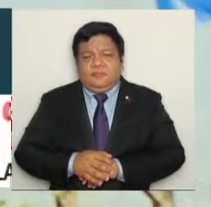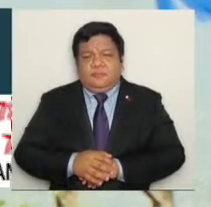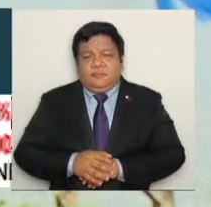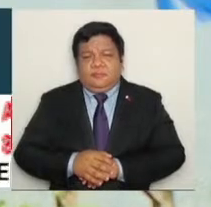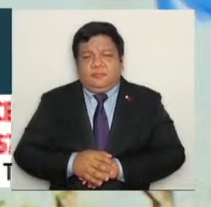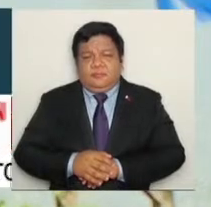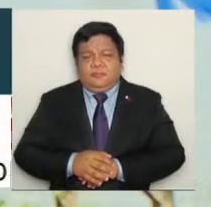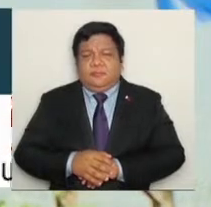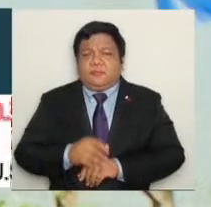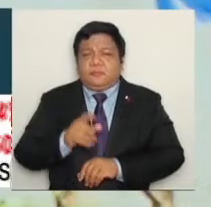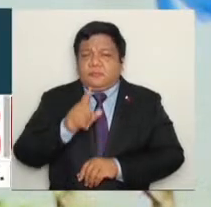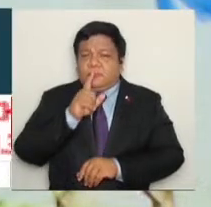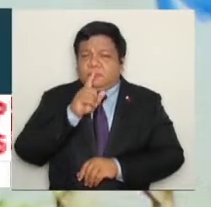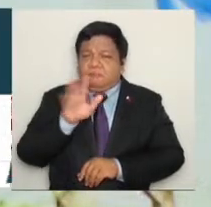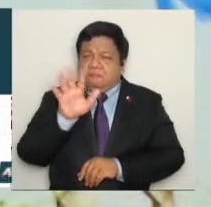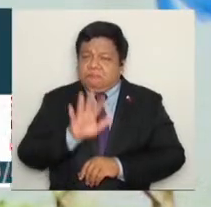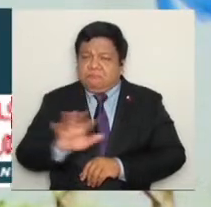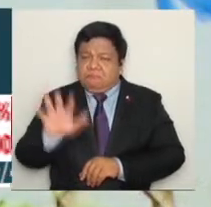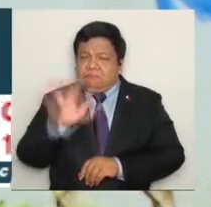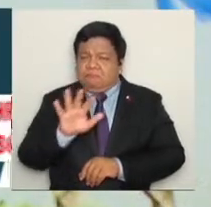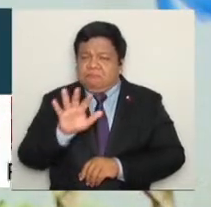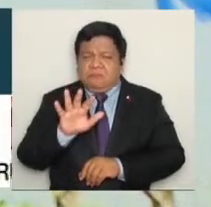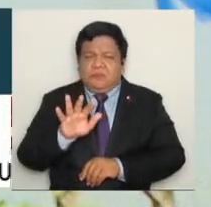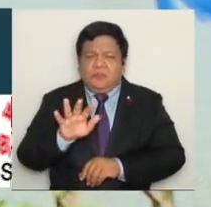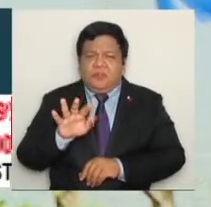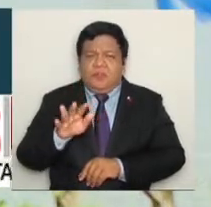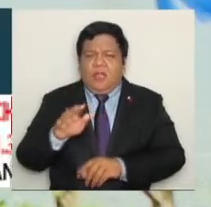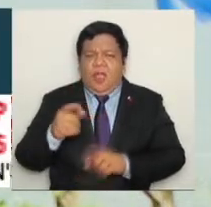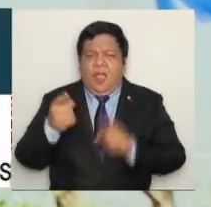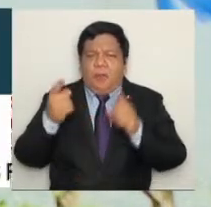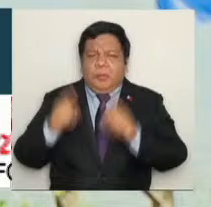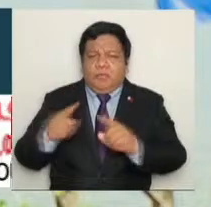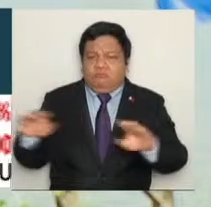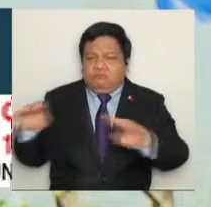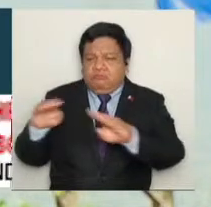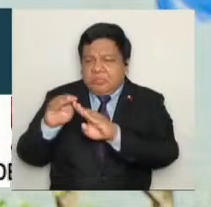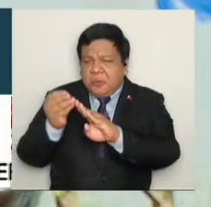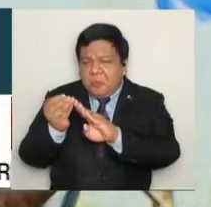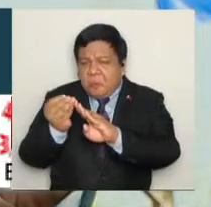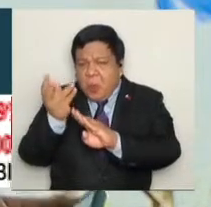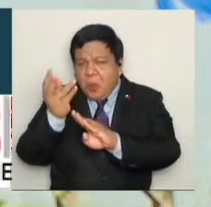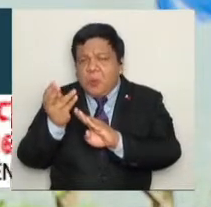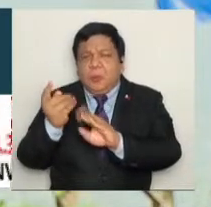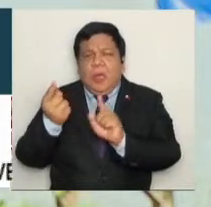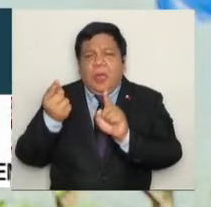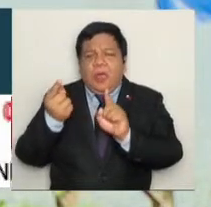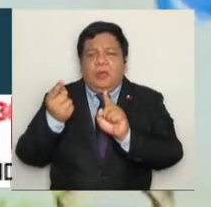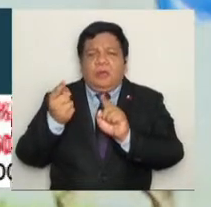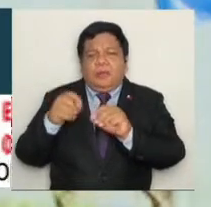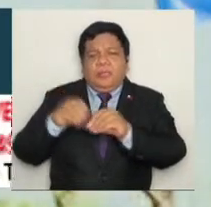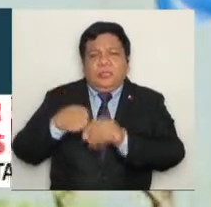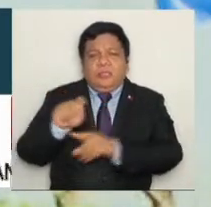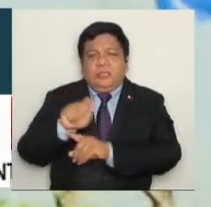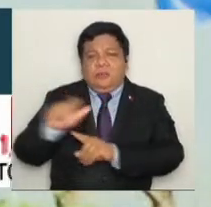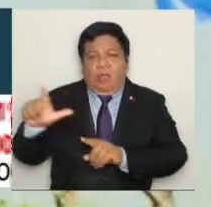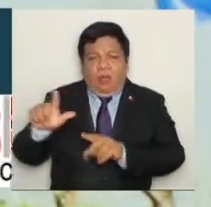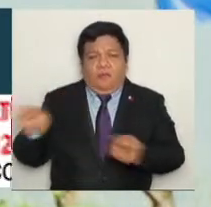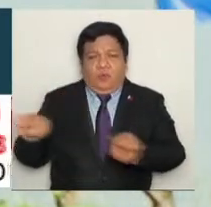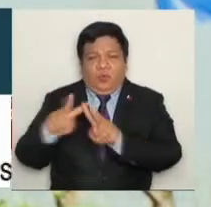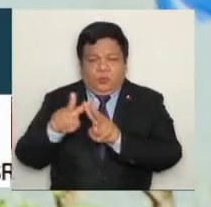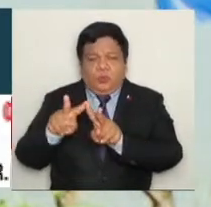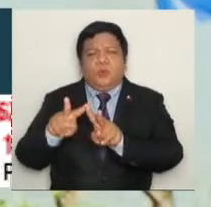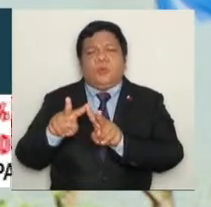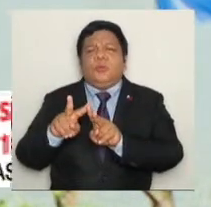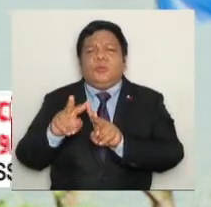Carmina, at least 4 short phreatomagmatic eruptions were recorded on Taal volcano this morning, sending dark